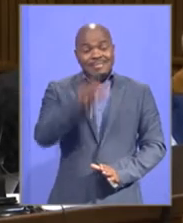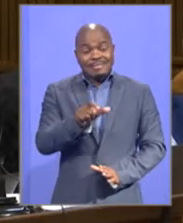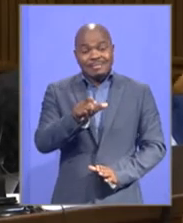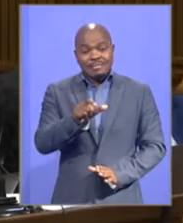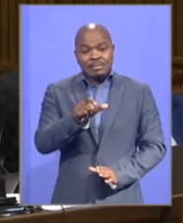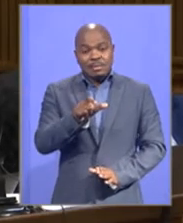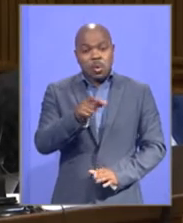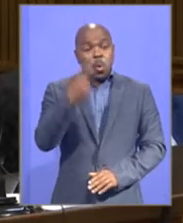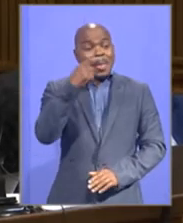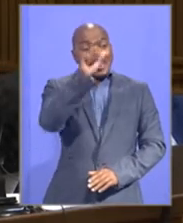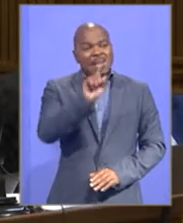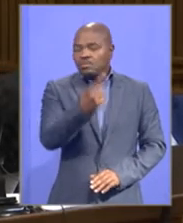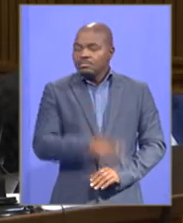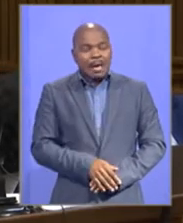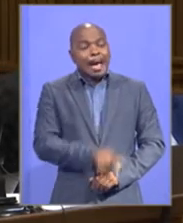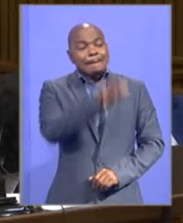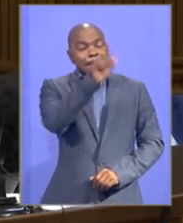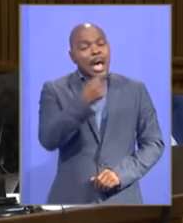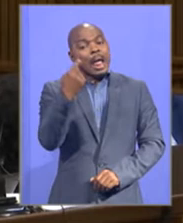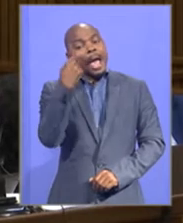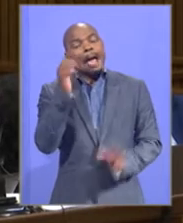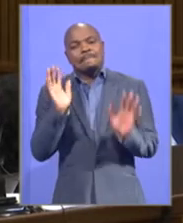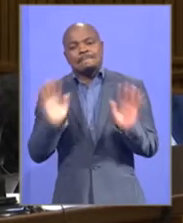not just witness, eyewitness,